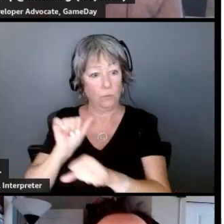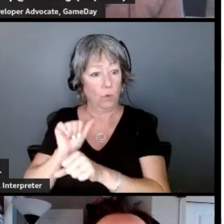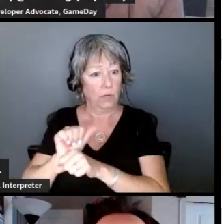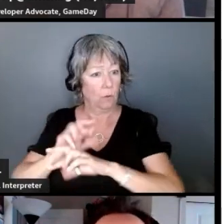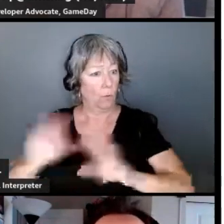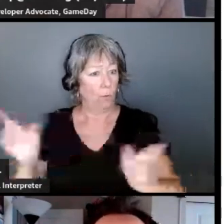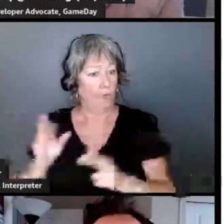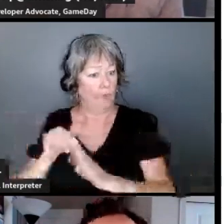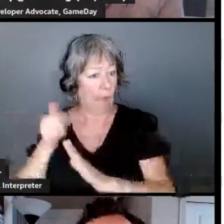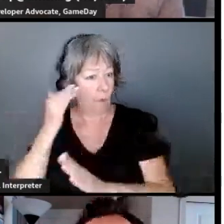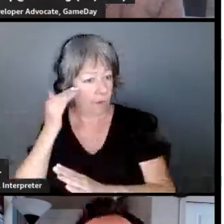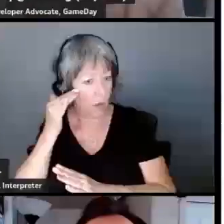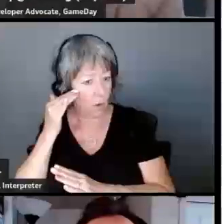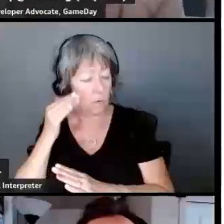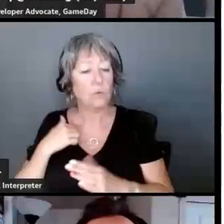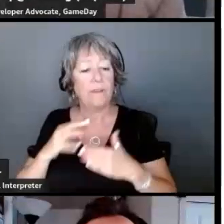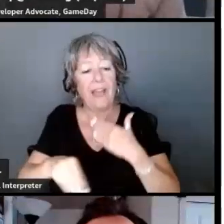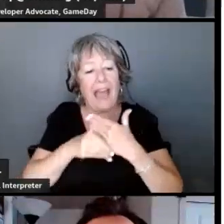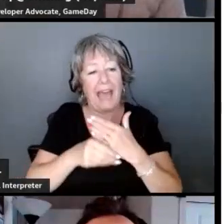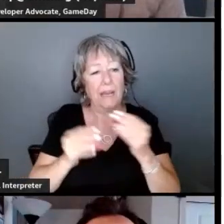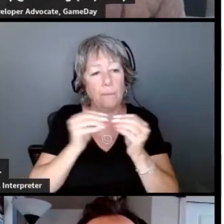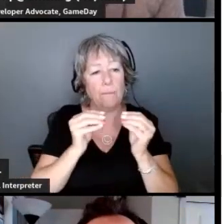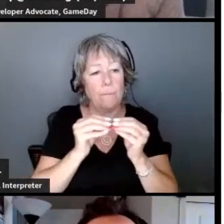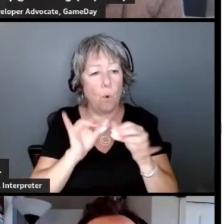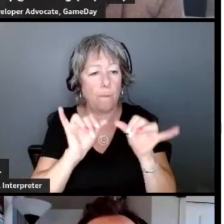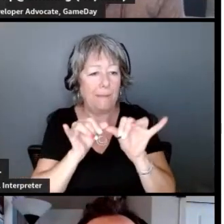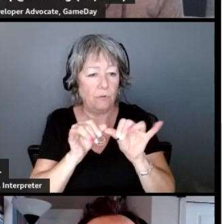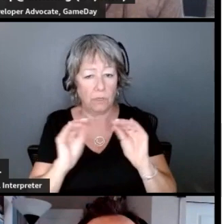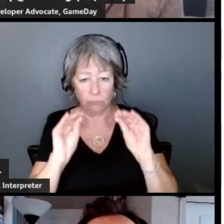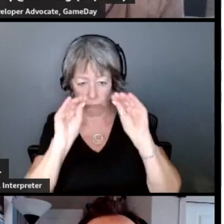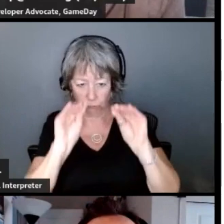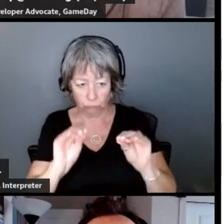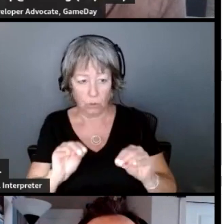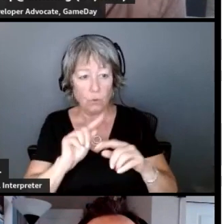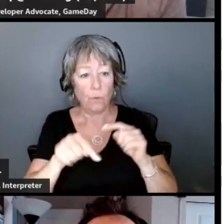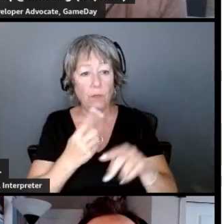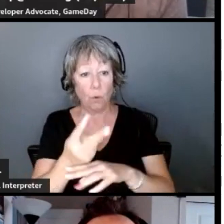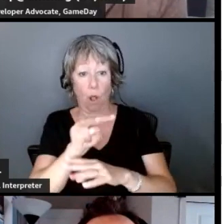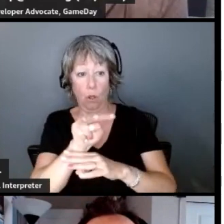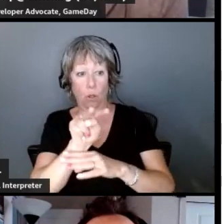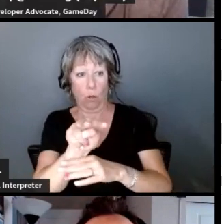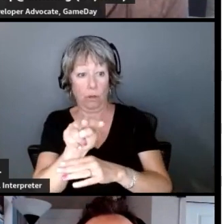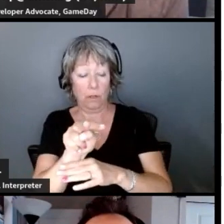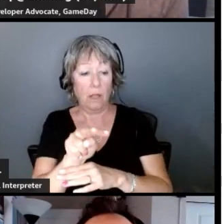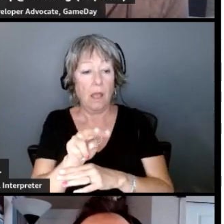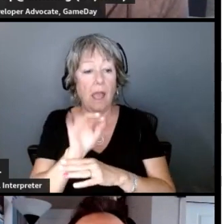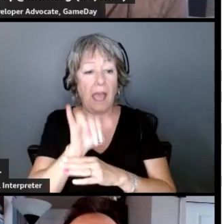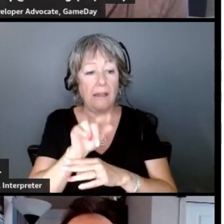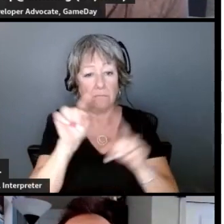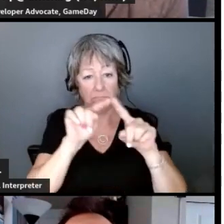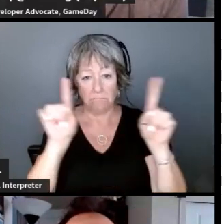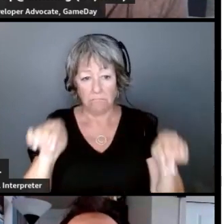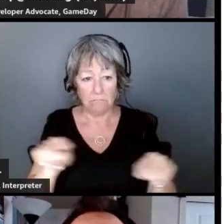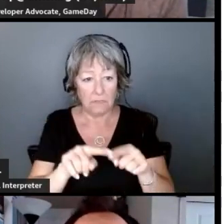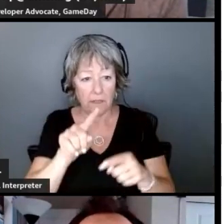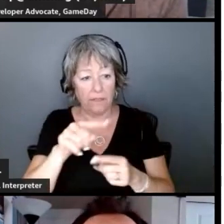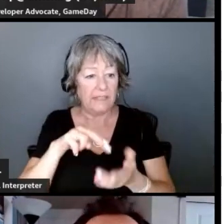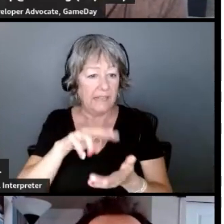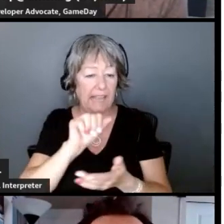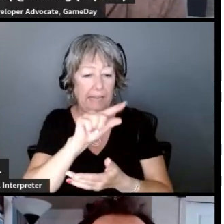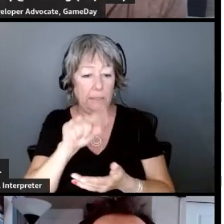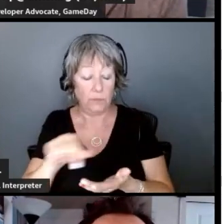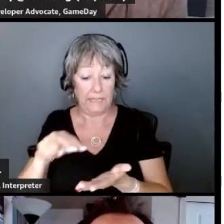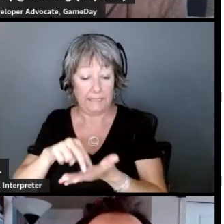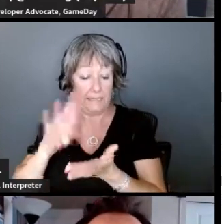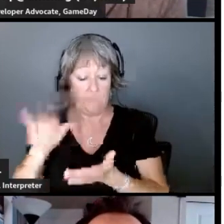that we have done is added additional metrics that you can look at when you're looking at multi-AZ with standby. So when you open your domain's